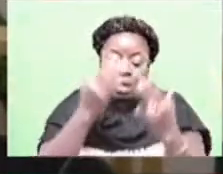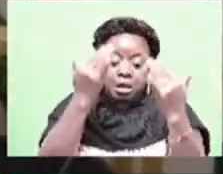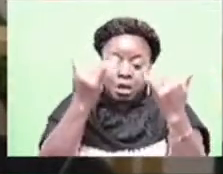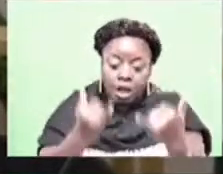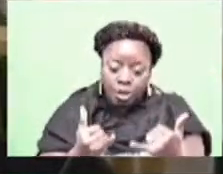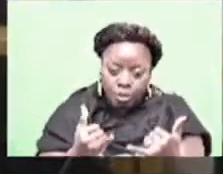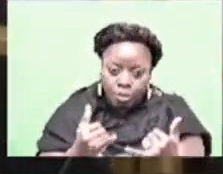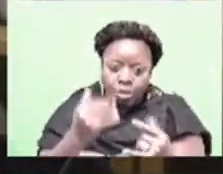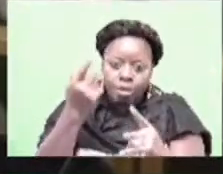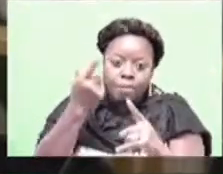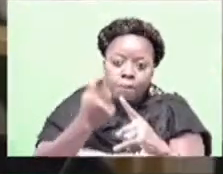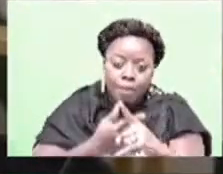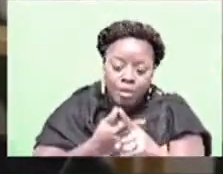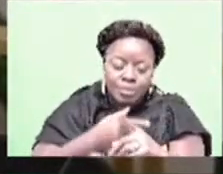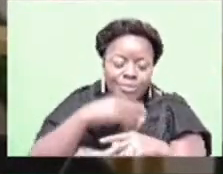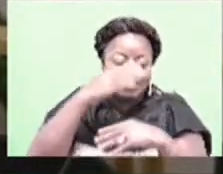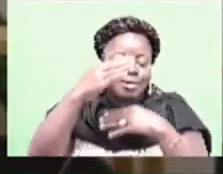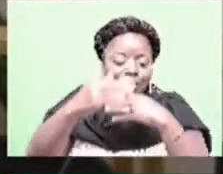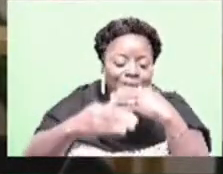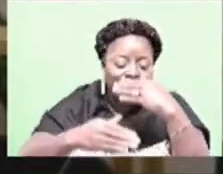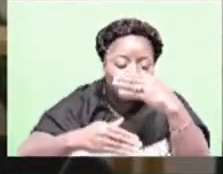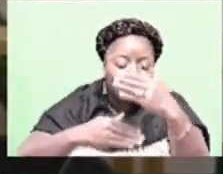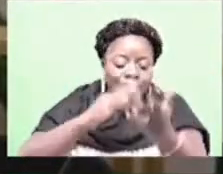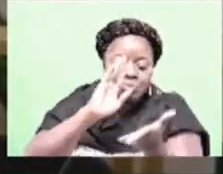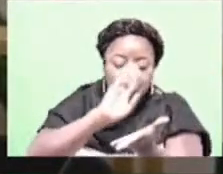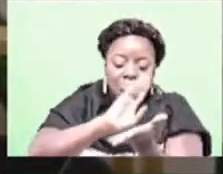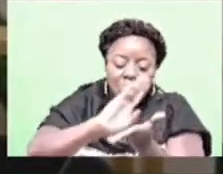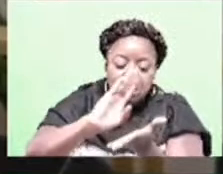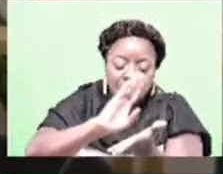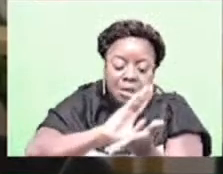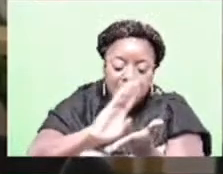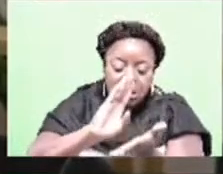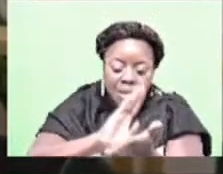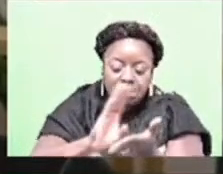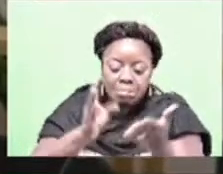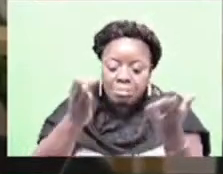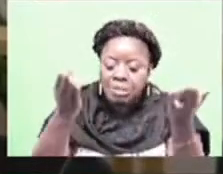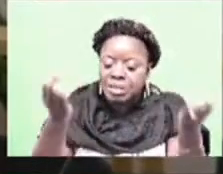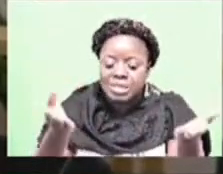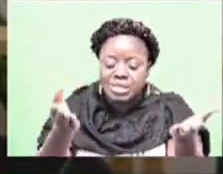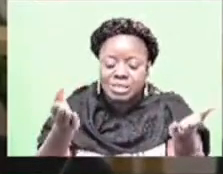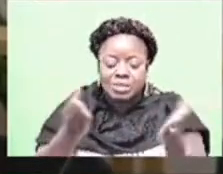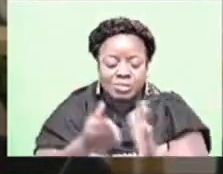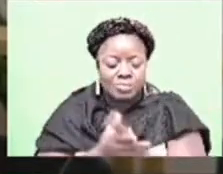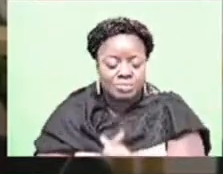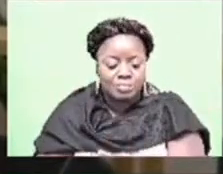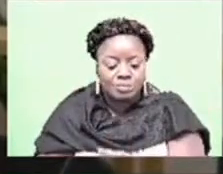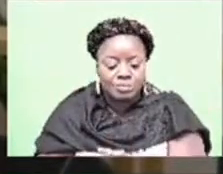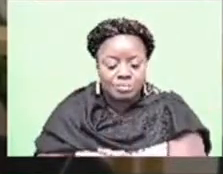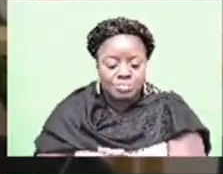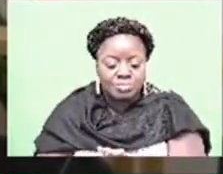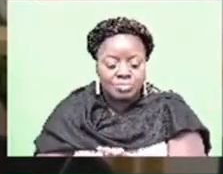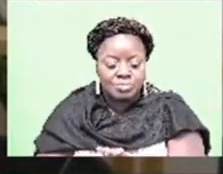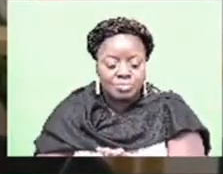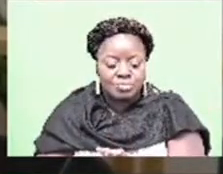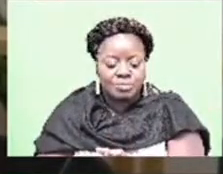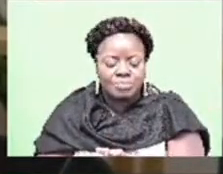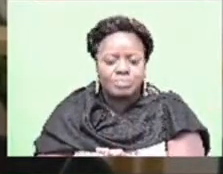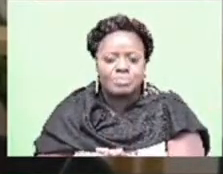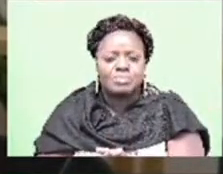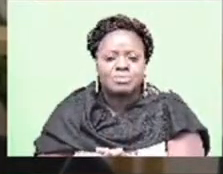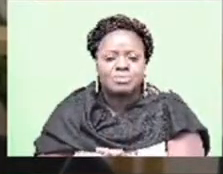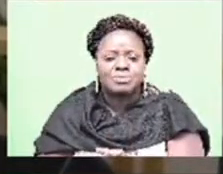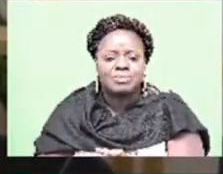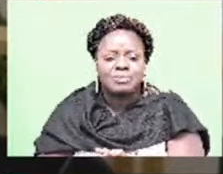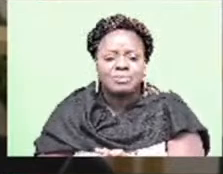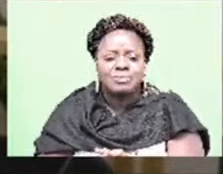stable, we are here cleaning up the mess that was left by this administration. Madam Speaker,